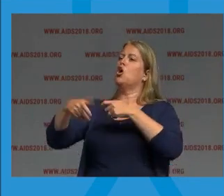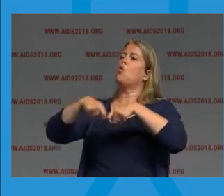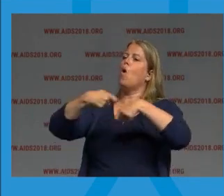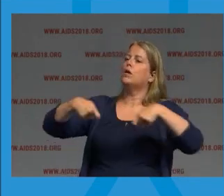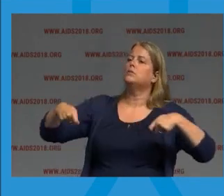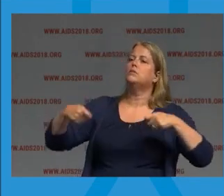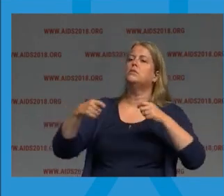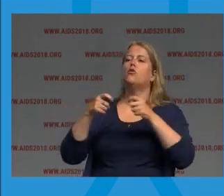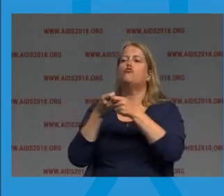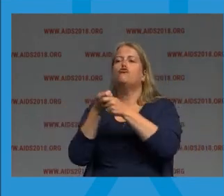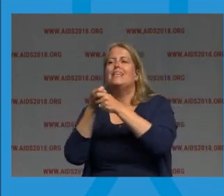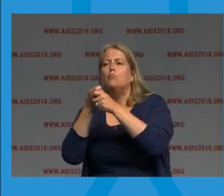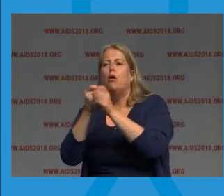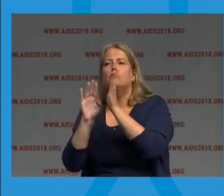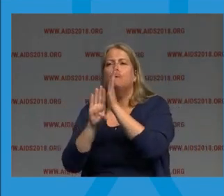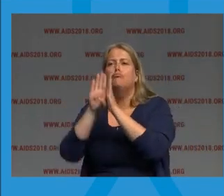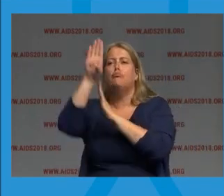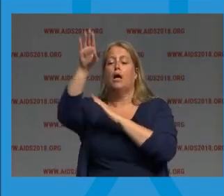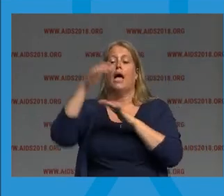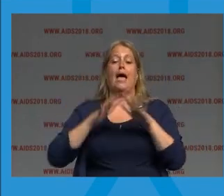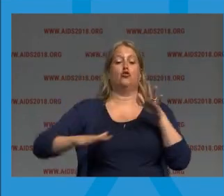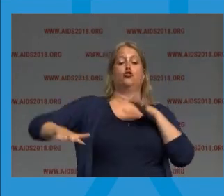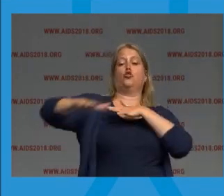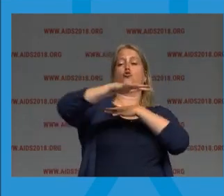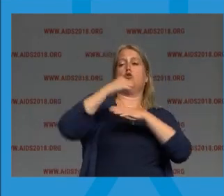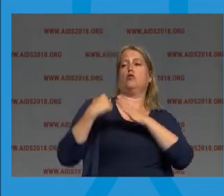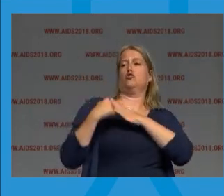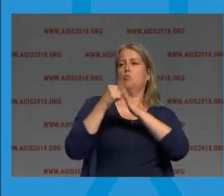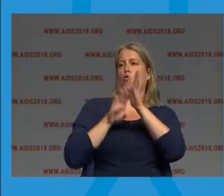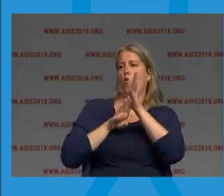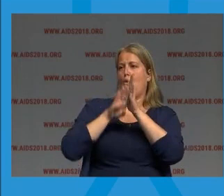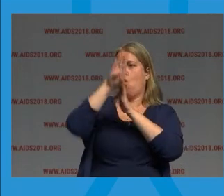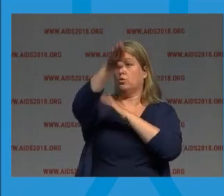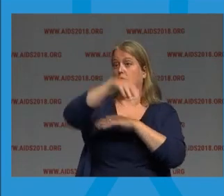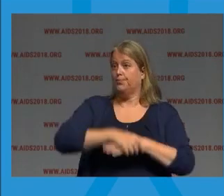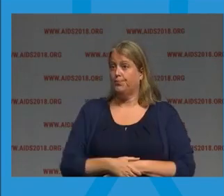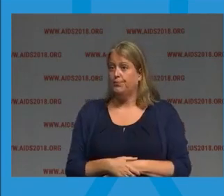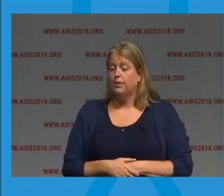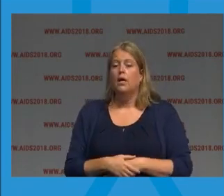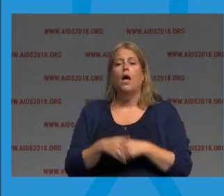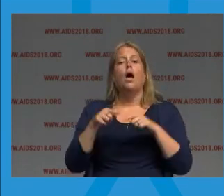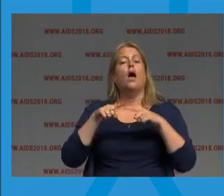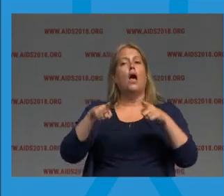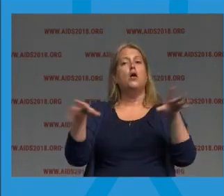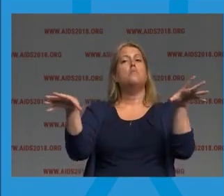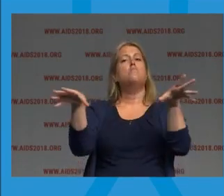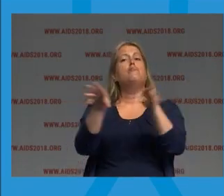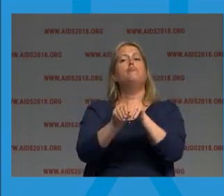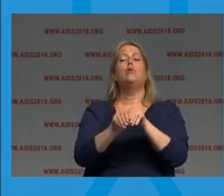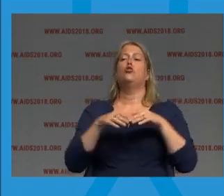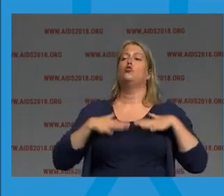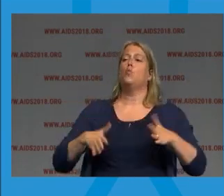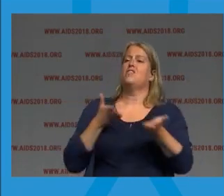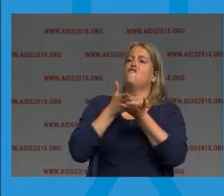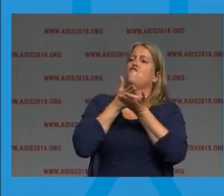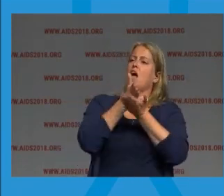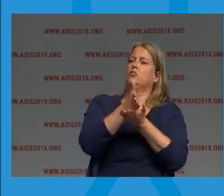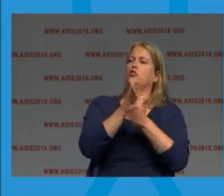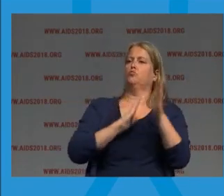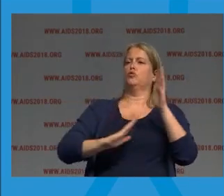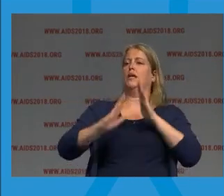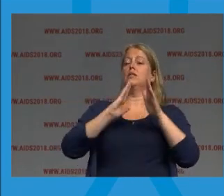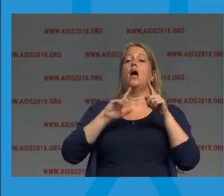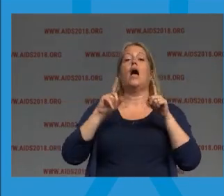enhance social support for people affected by the epidemic, protect human rights that are vital to survival, and save